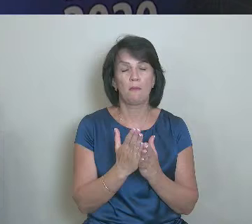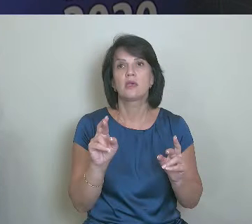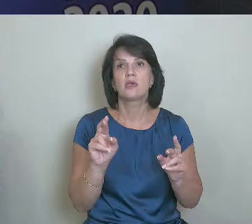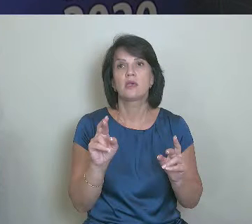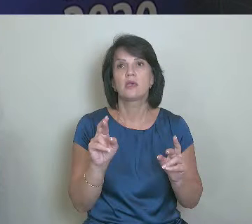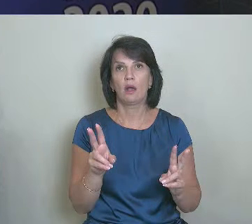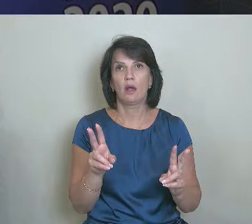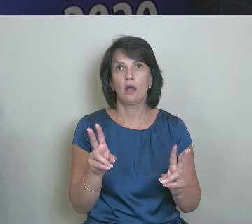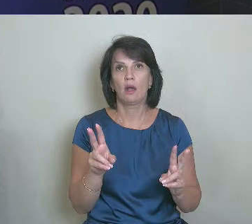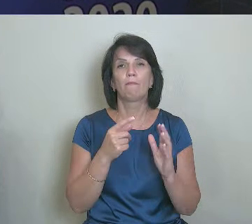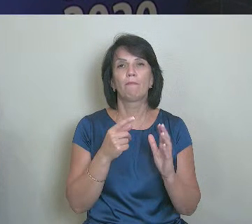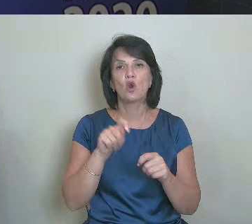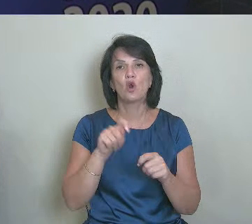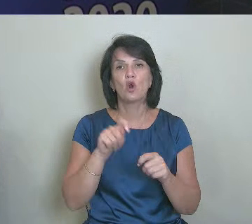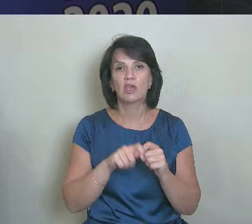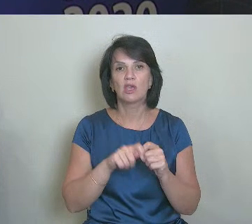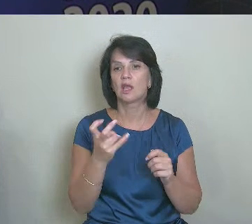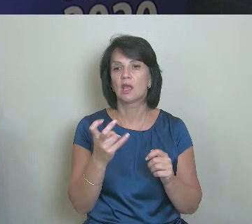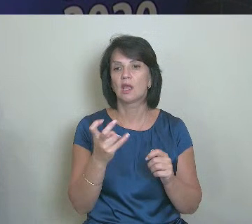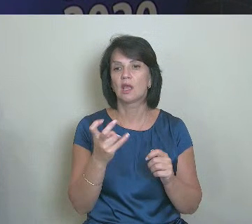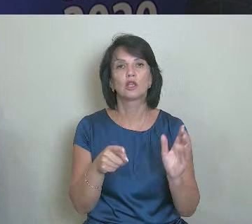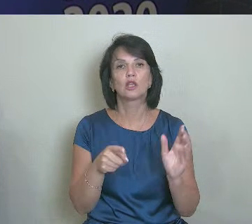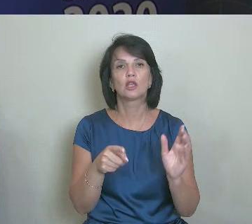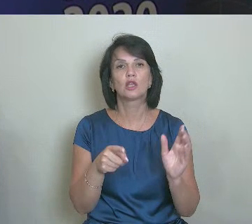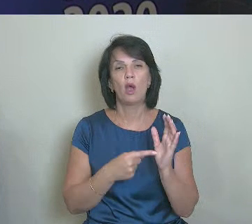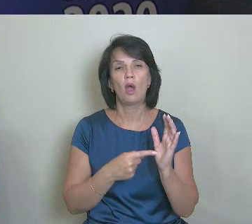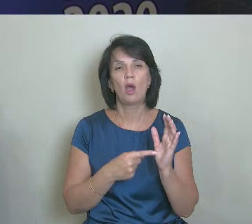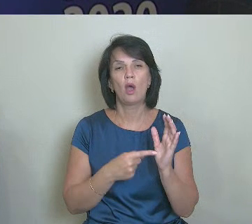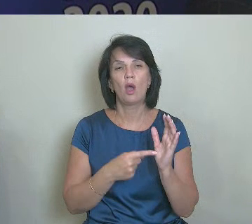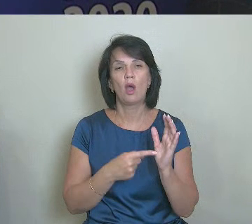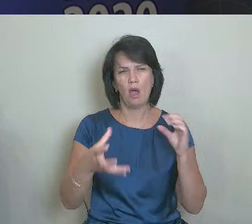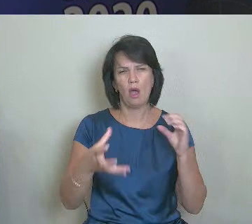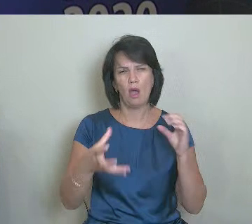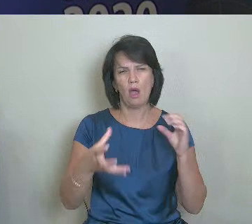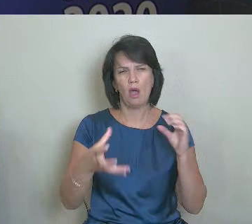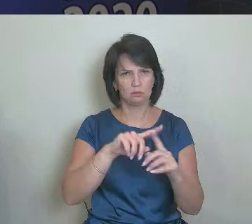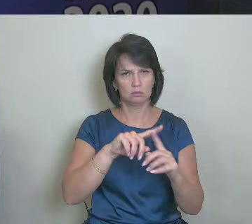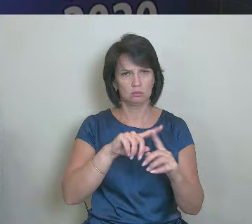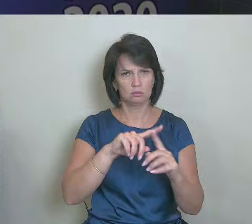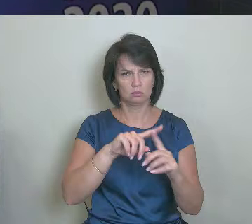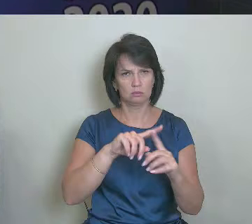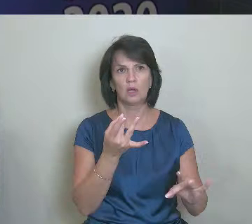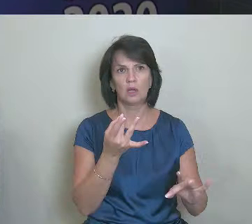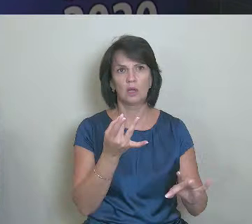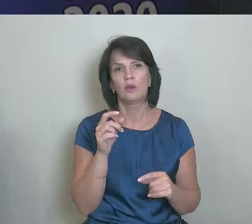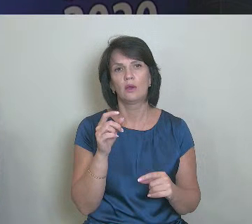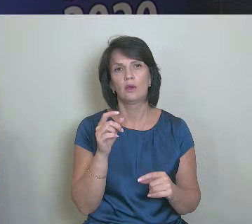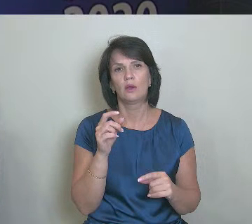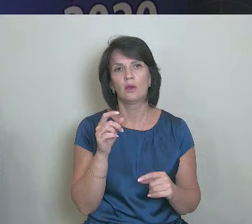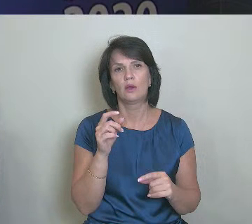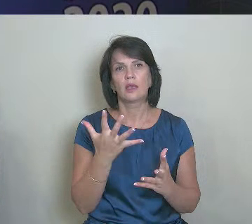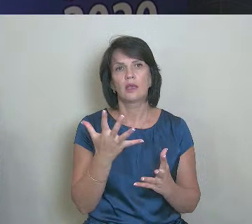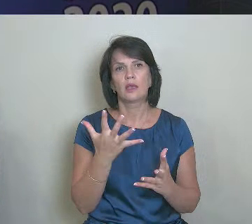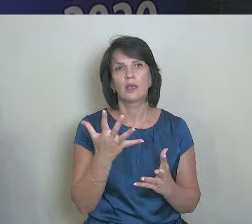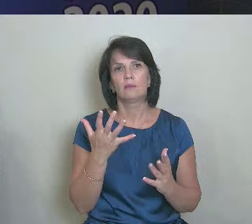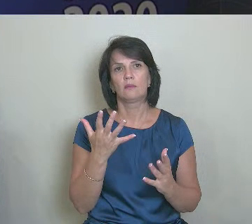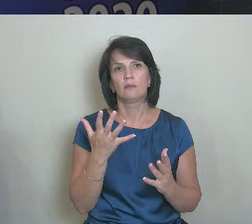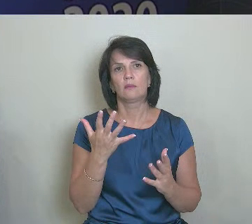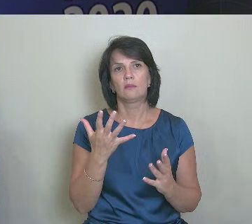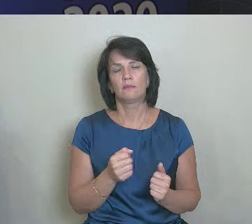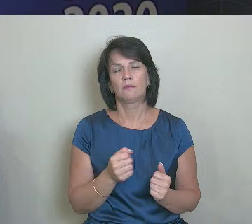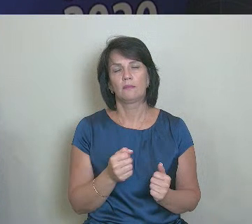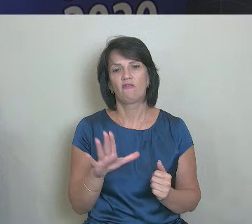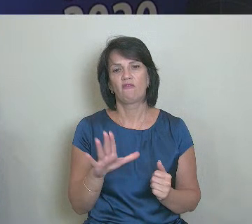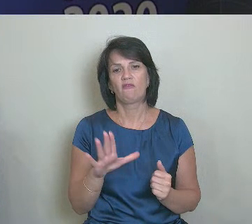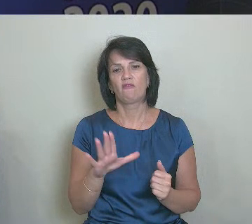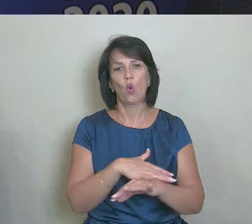CC doesn't have any tools to verify this grounds. Though we tried, given the